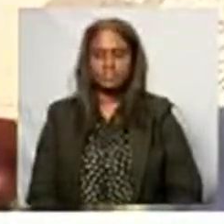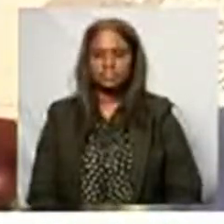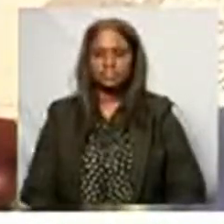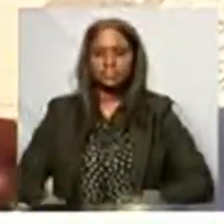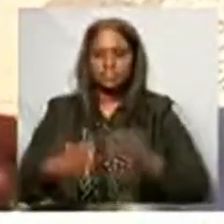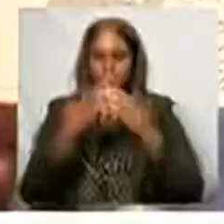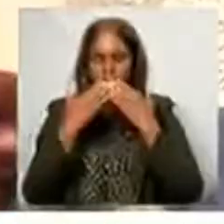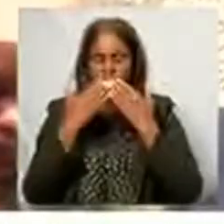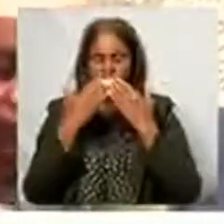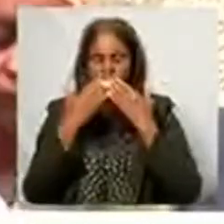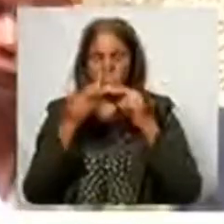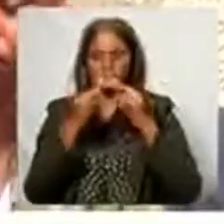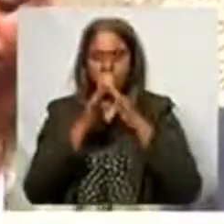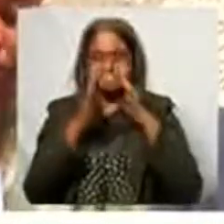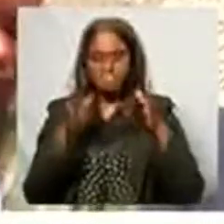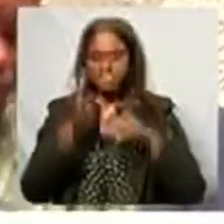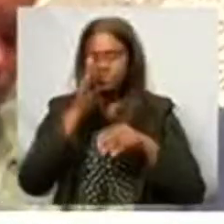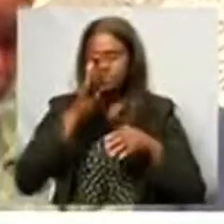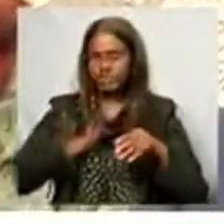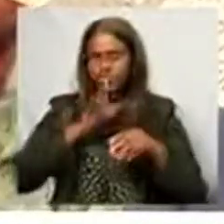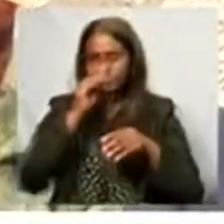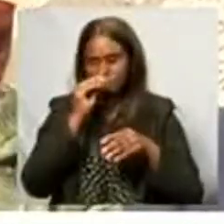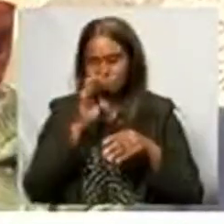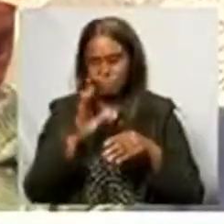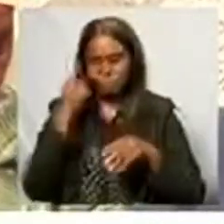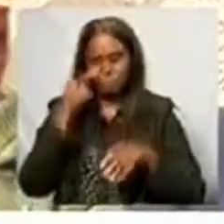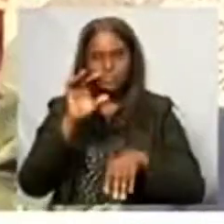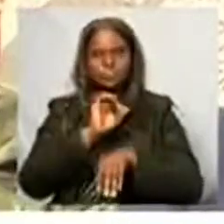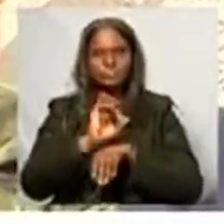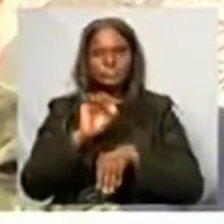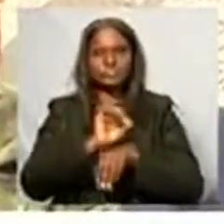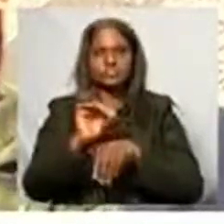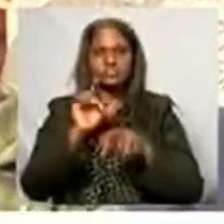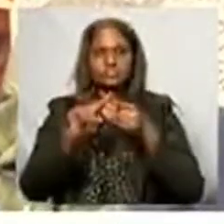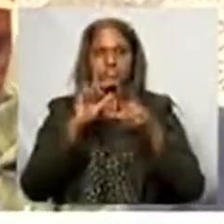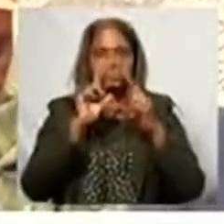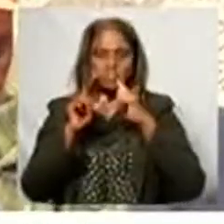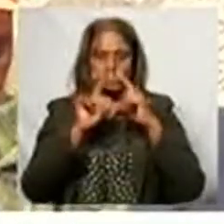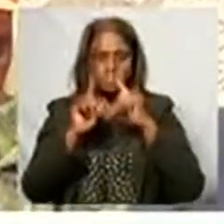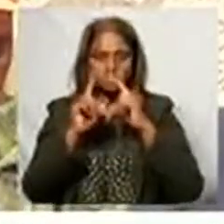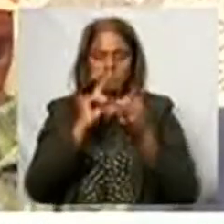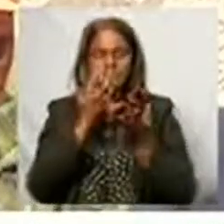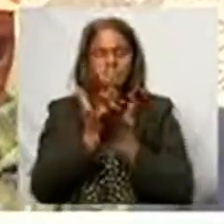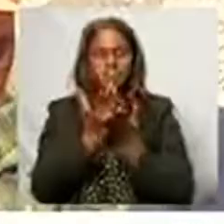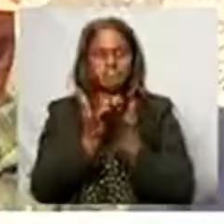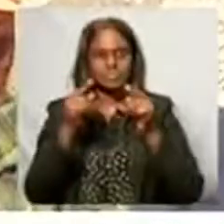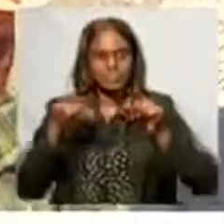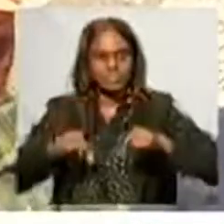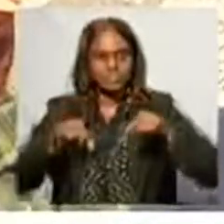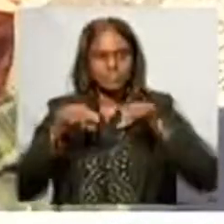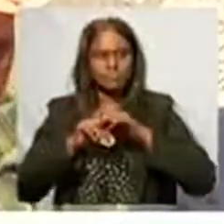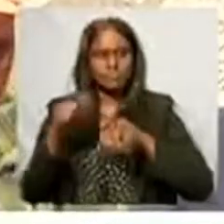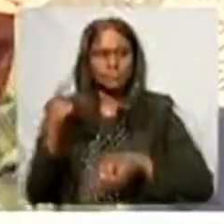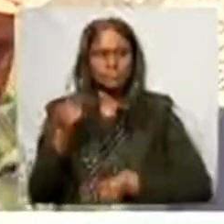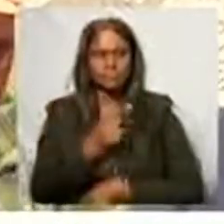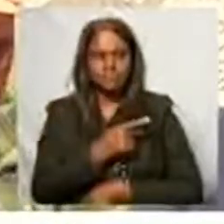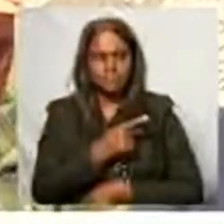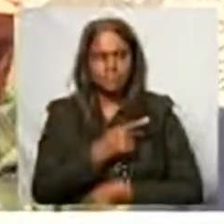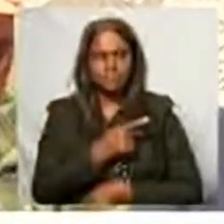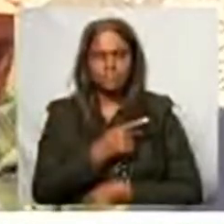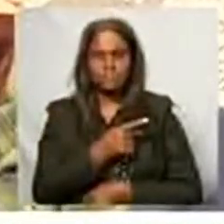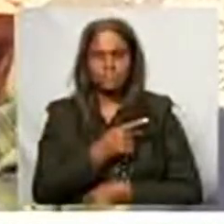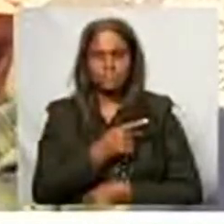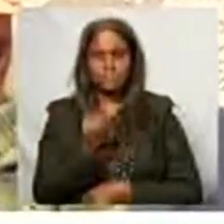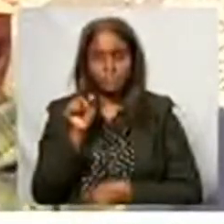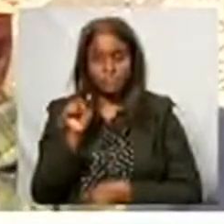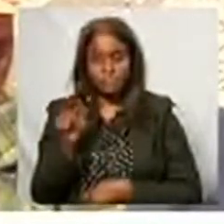Thank you very much, Madam Speaker, for the opportunity to debate the motion that is on the floor of the House,